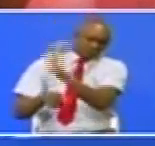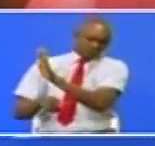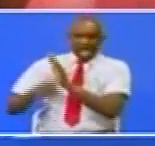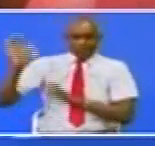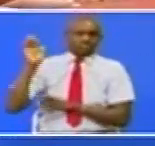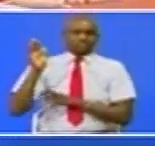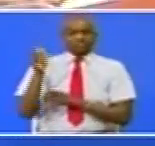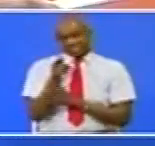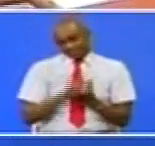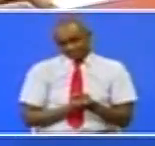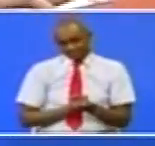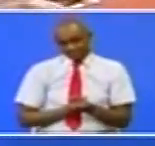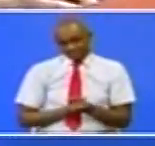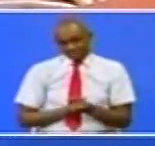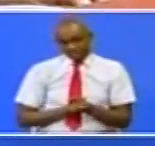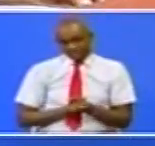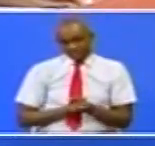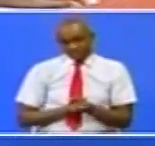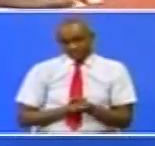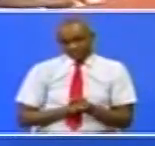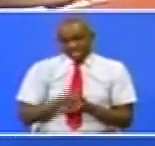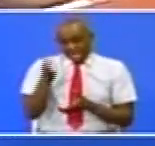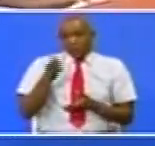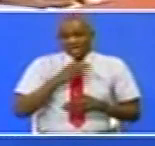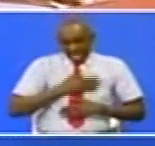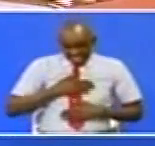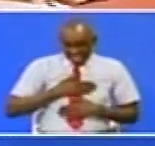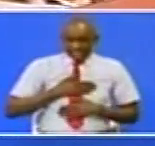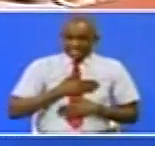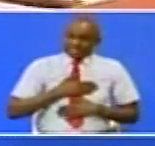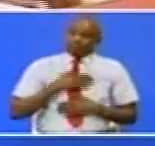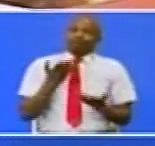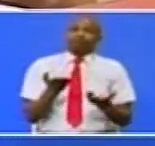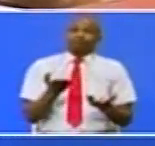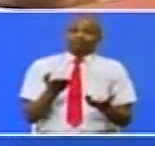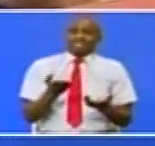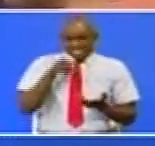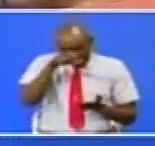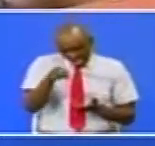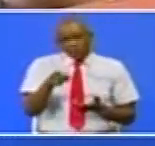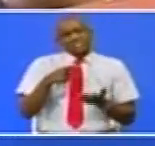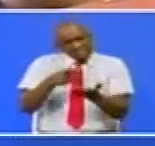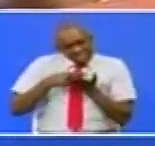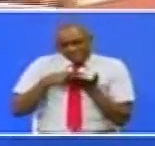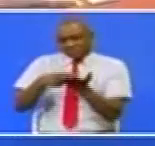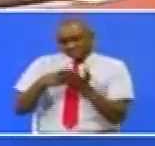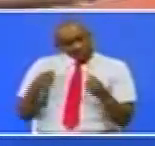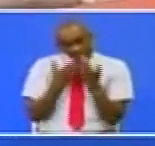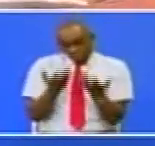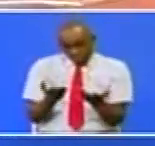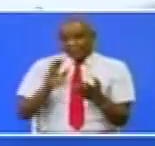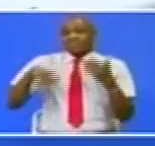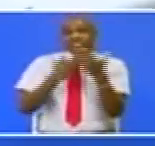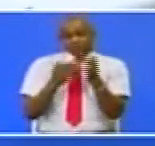education sector. Members of the forum said, "I kindly request that we withdraw." Up for discussion was a petition filed